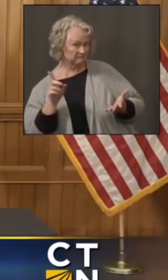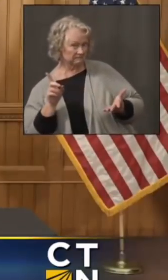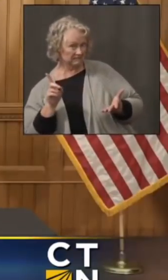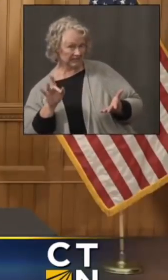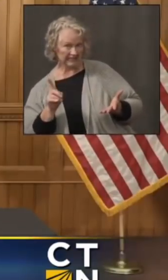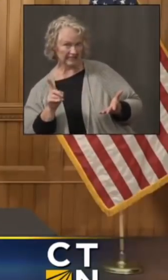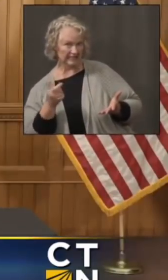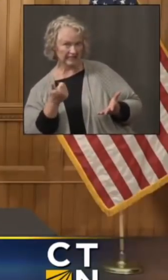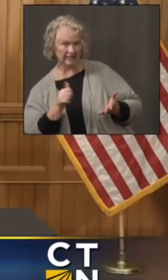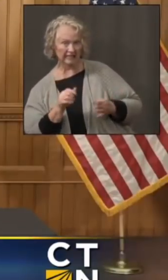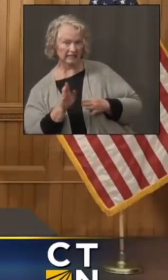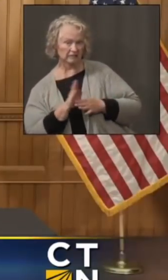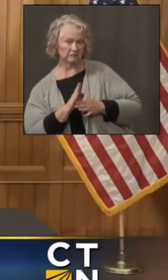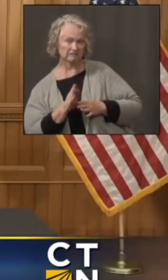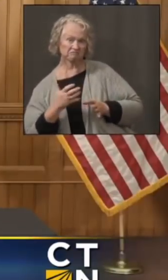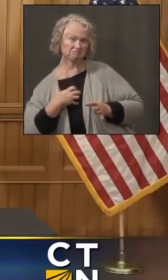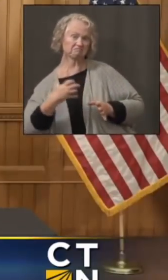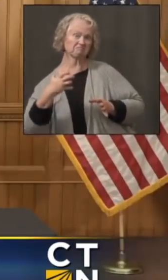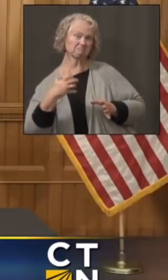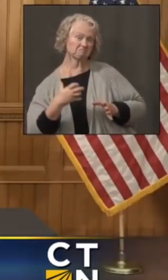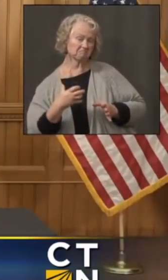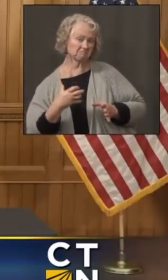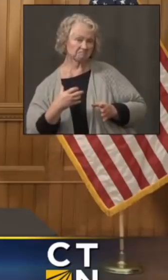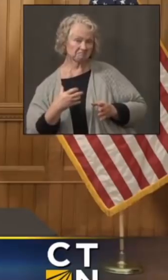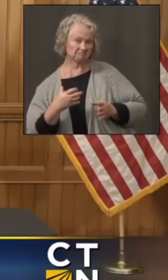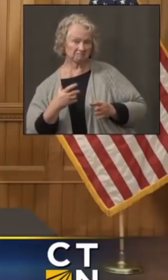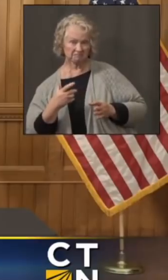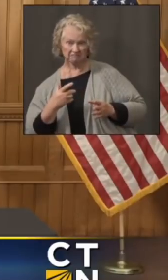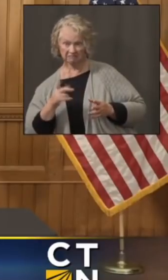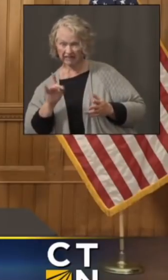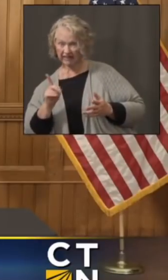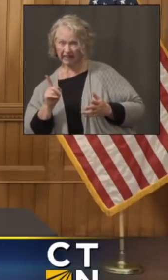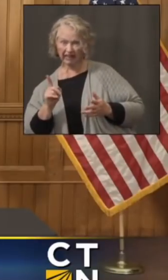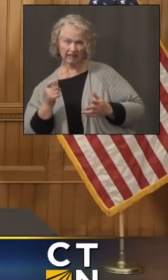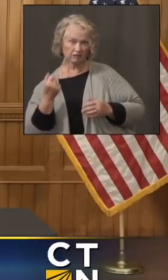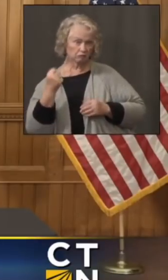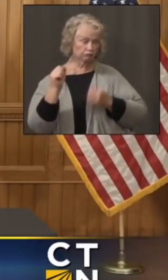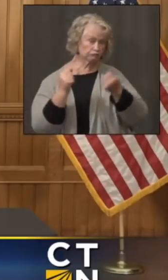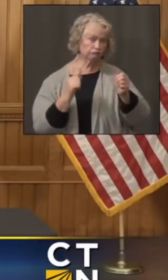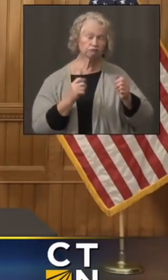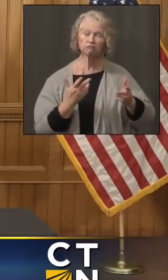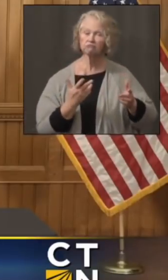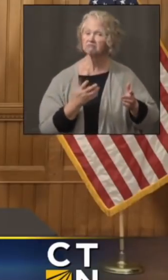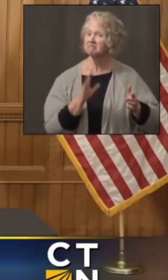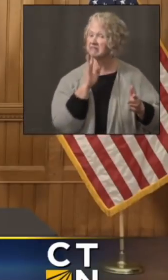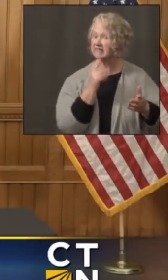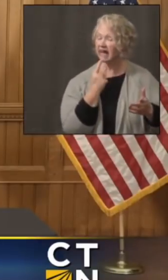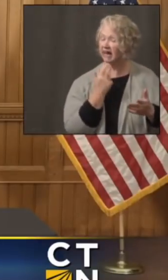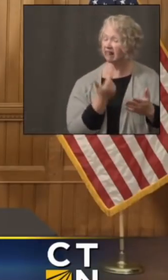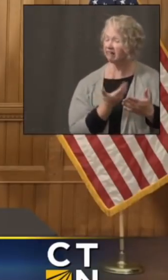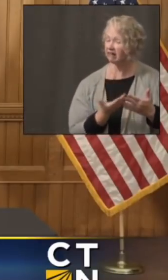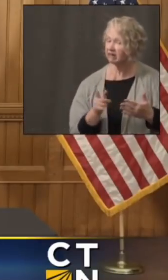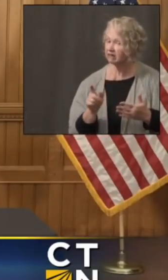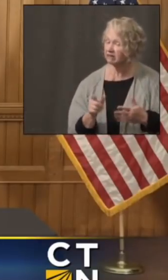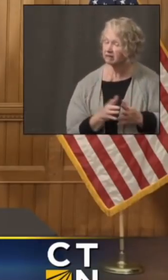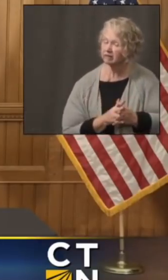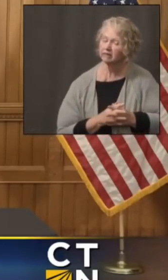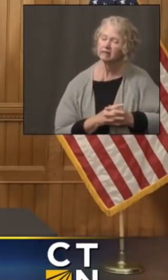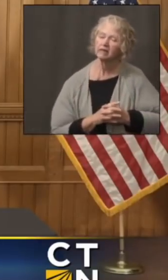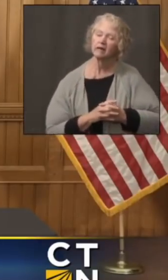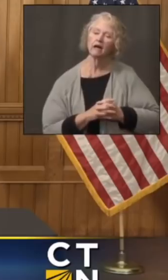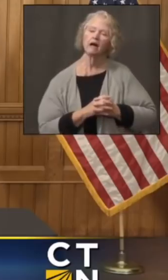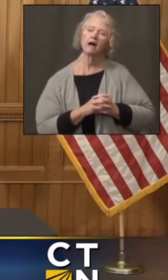from businesses that disagree with your decision, if any have voiced them to you?